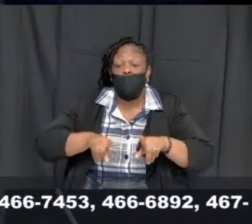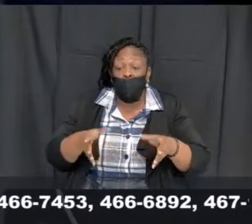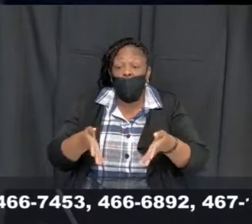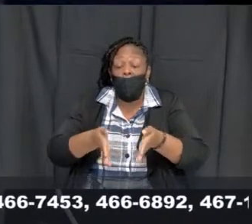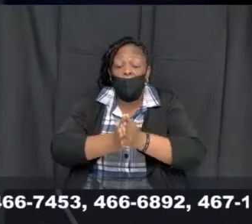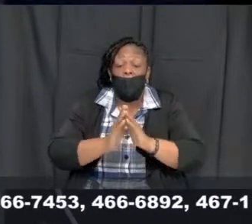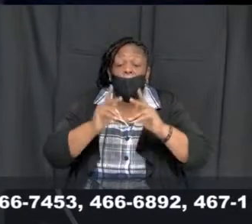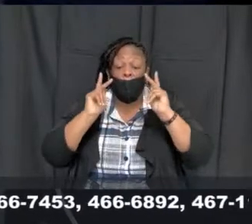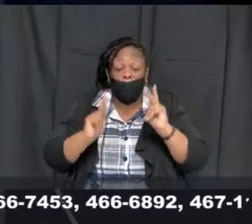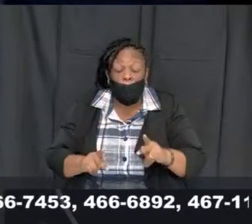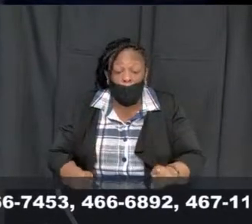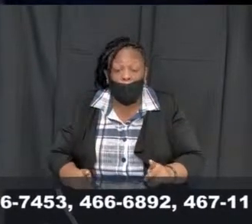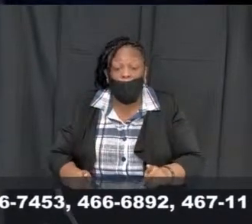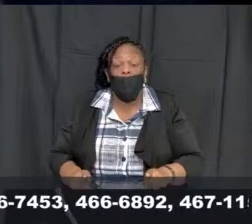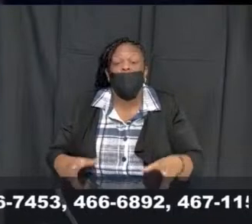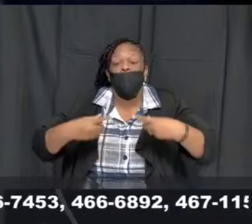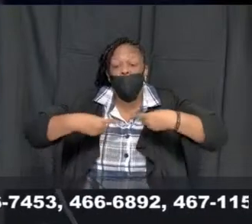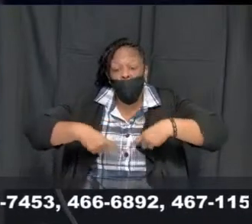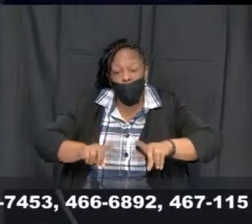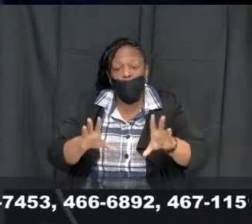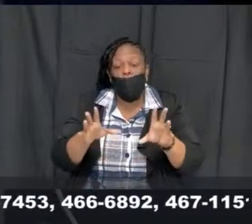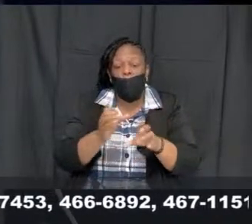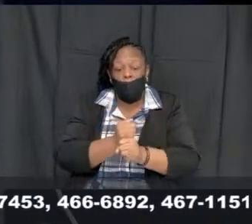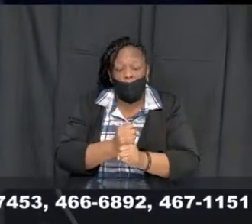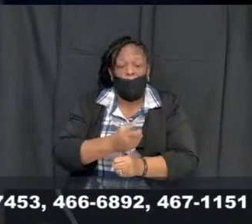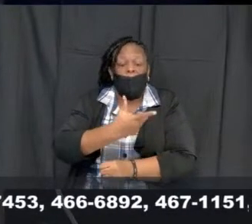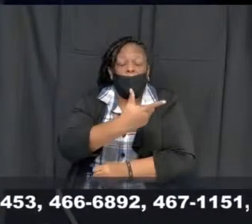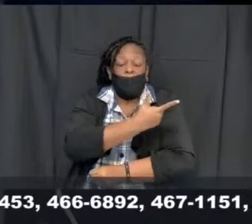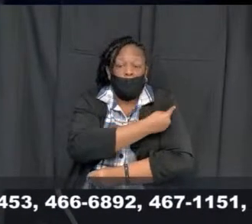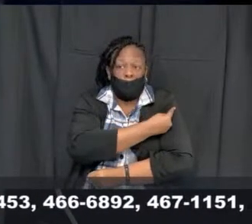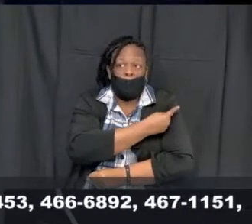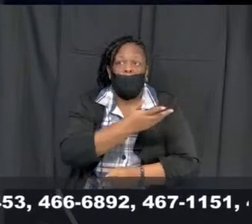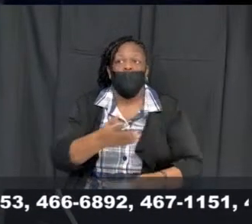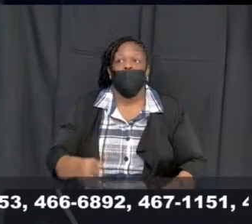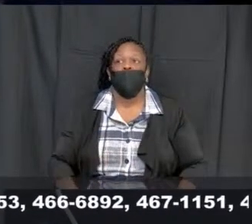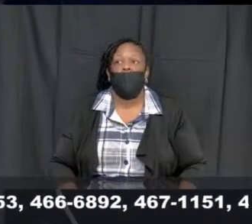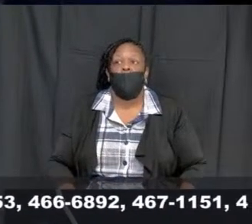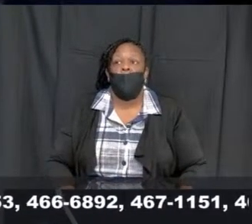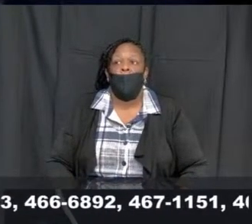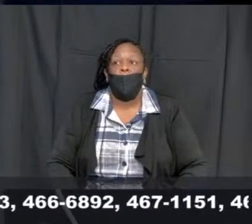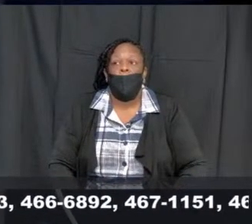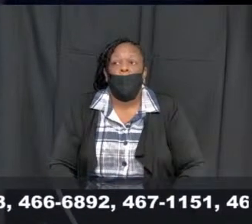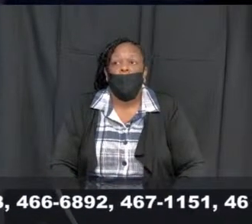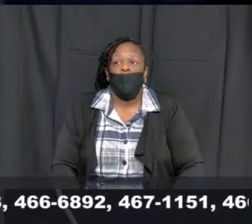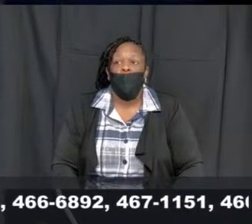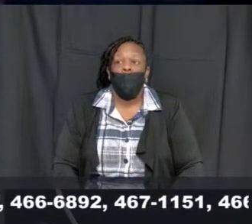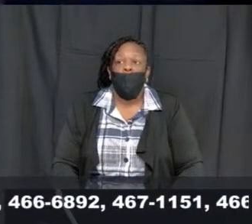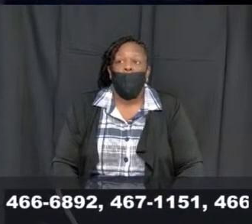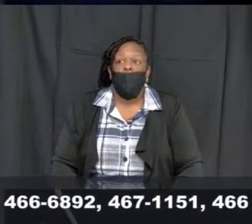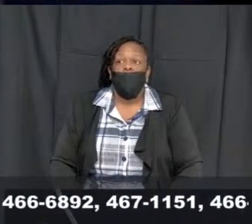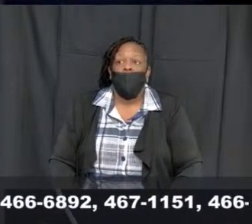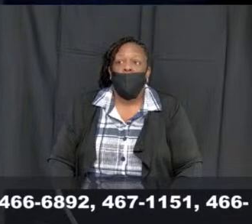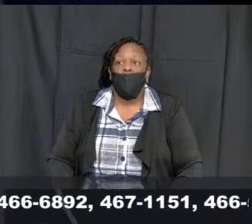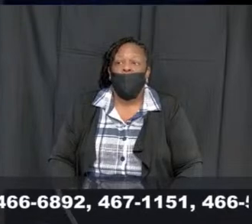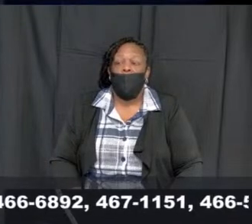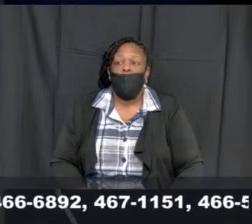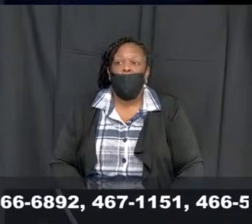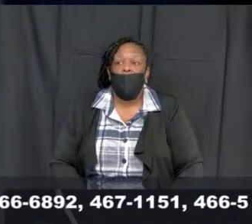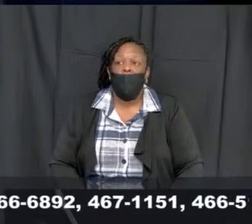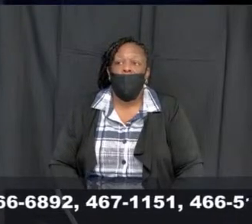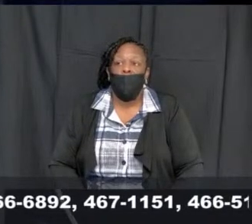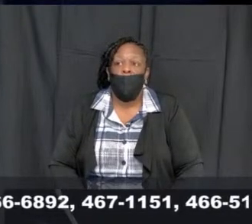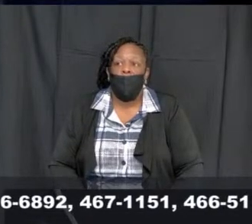very privileged to have those hotels on island. However, they do not account for the vast revenue